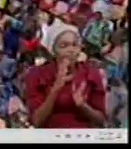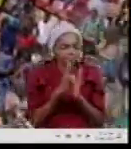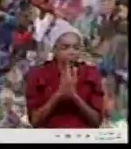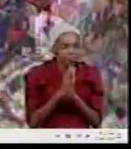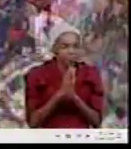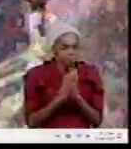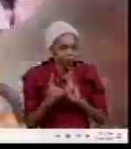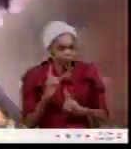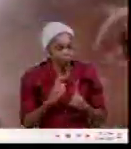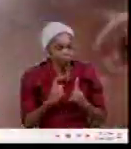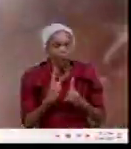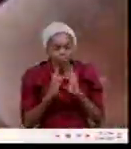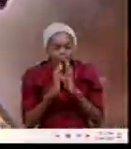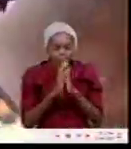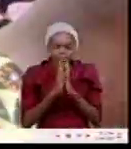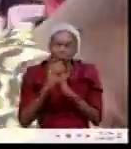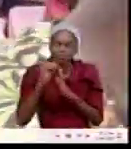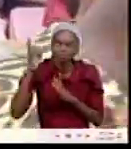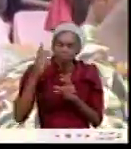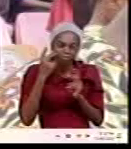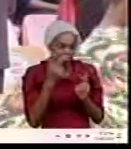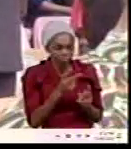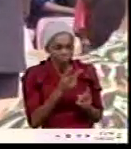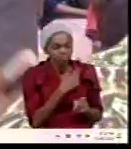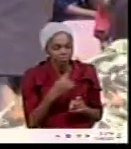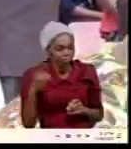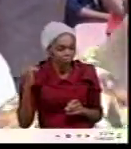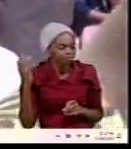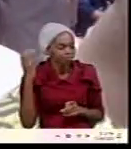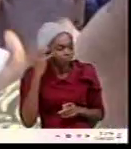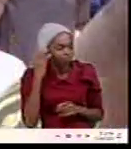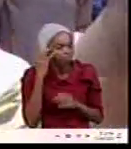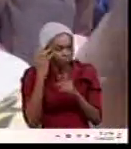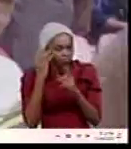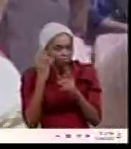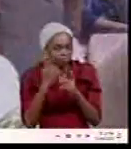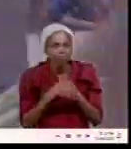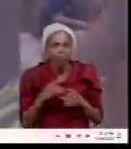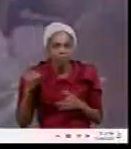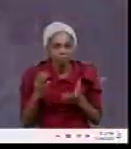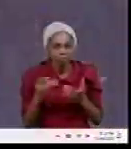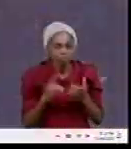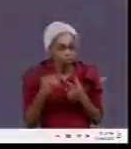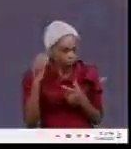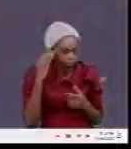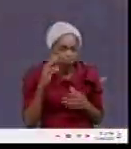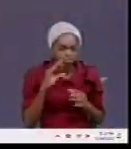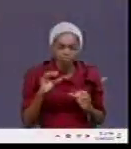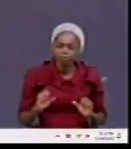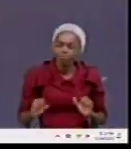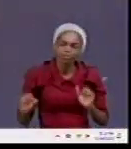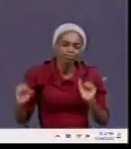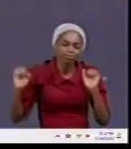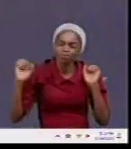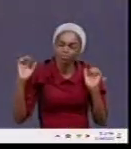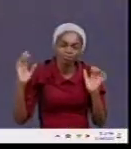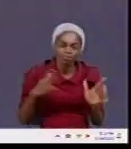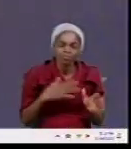dedication. Pray unto the Lord. Pray unto the Lord. Salvation,